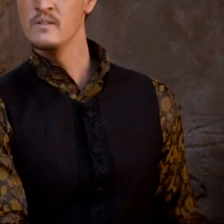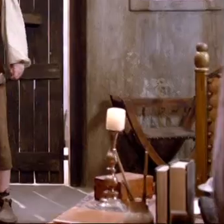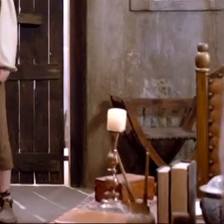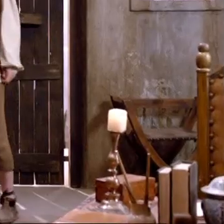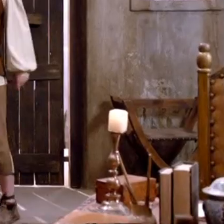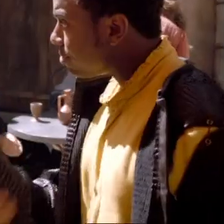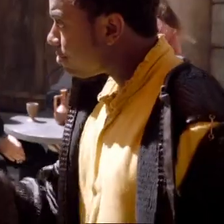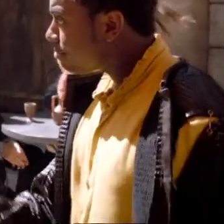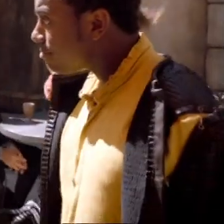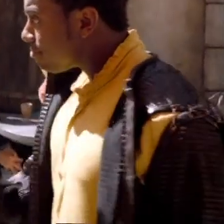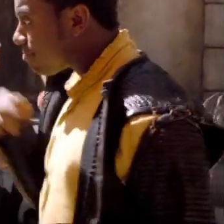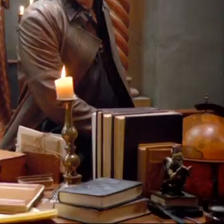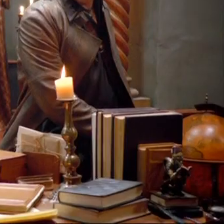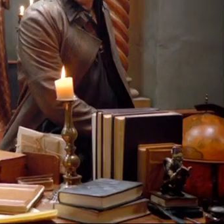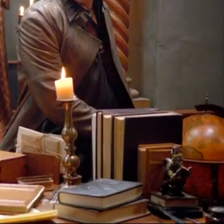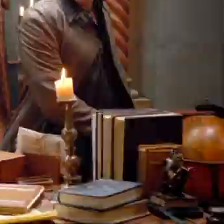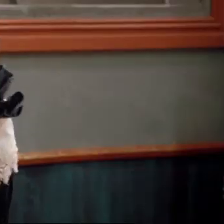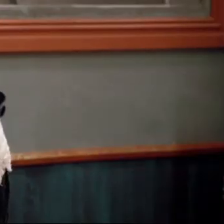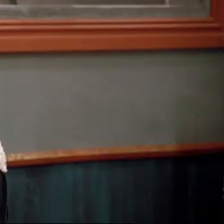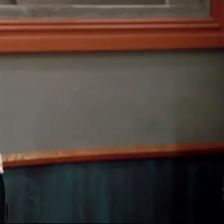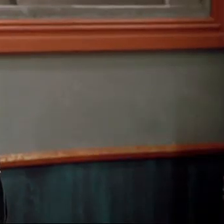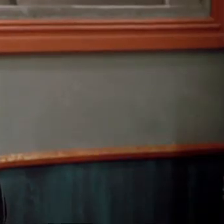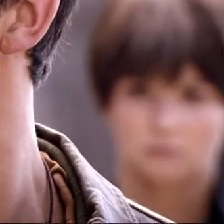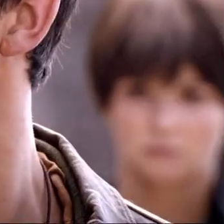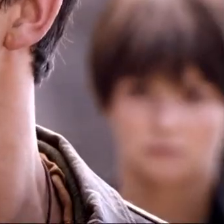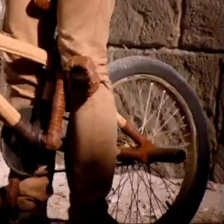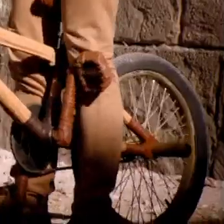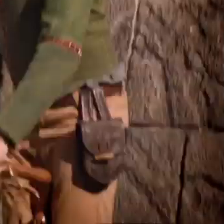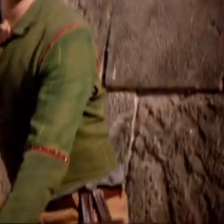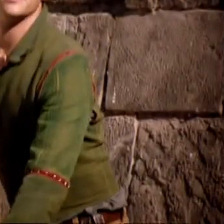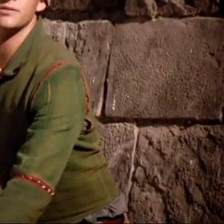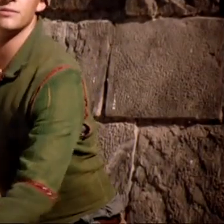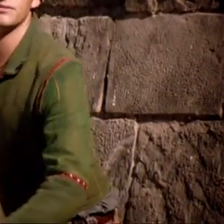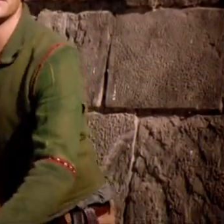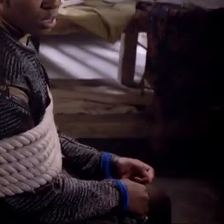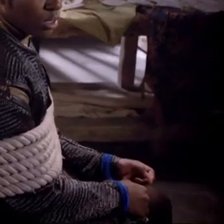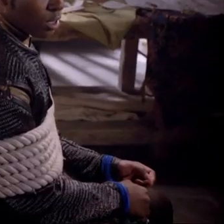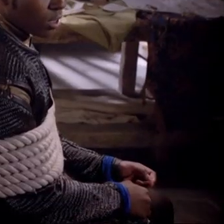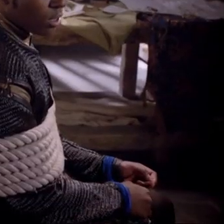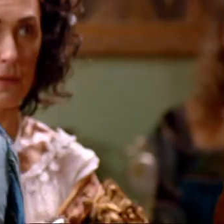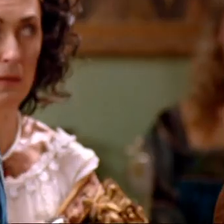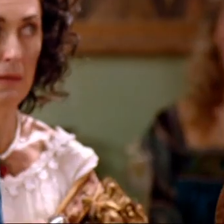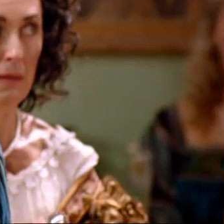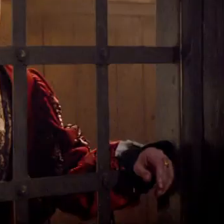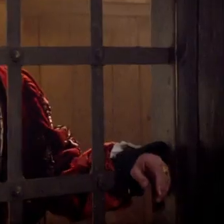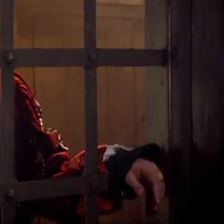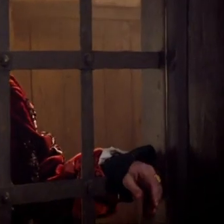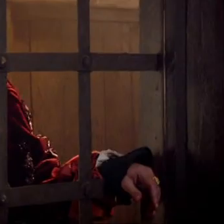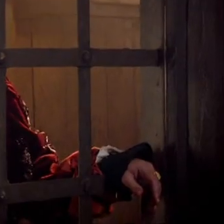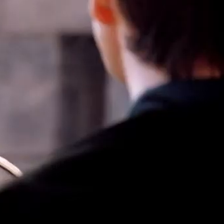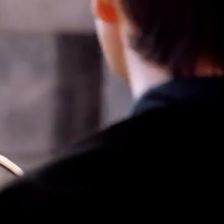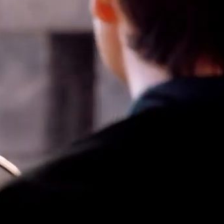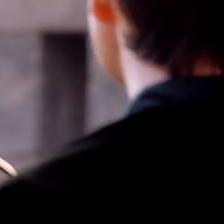The devil? Leonardo da Vinci. Ingenious. I think so. Bring it on. No one's gonna take